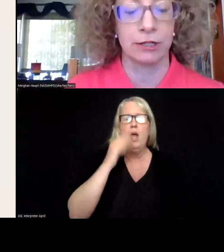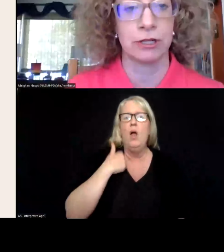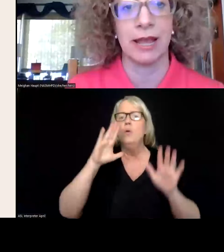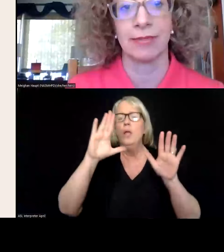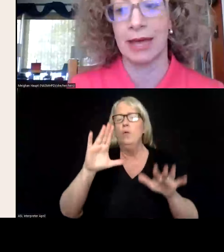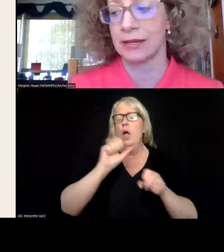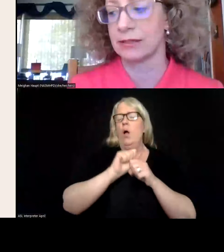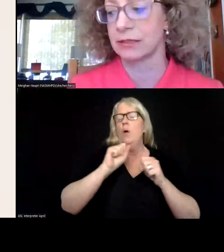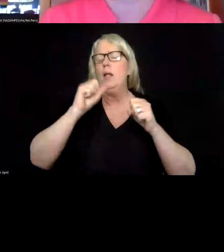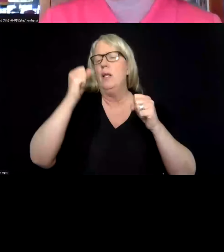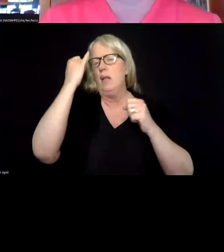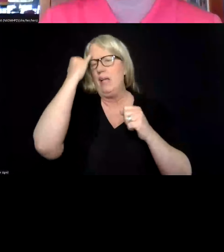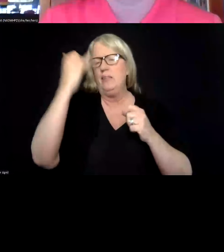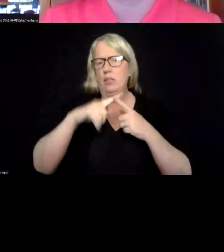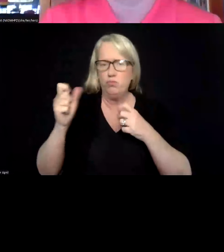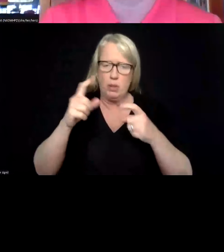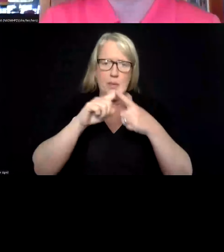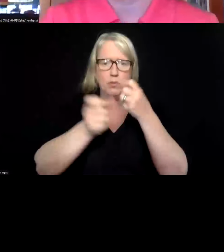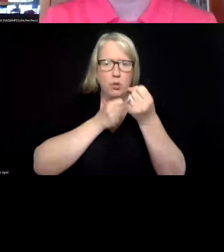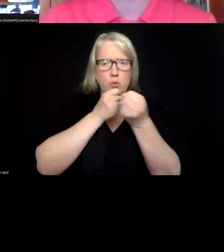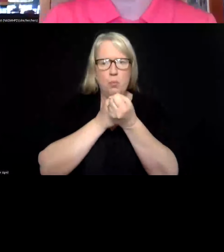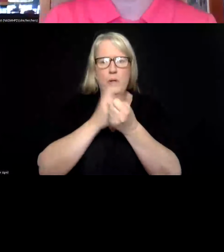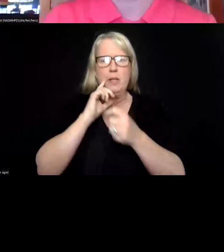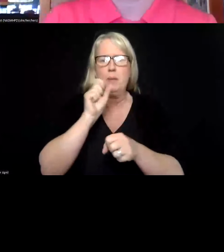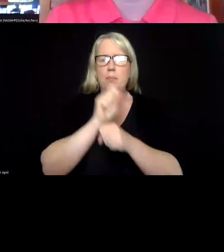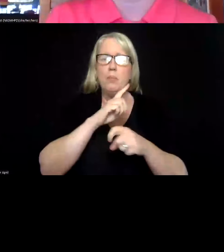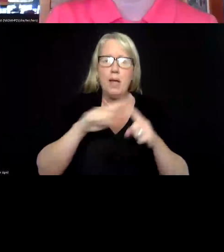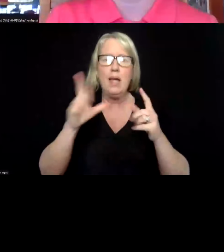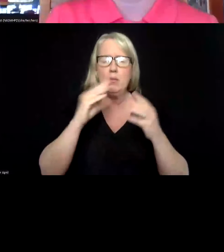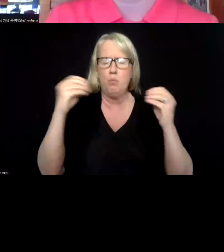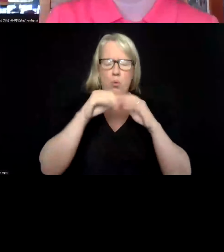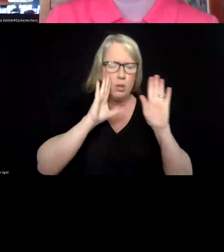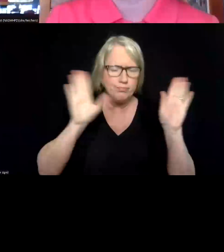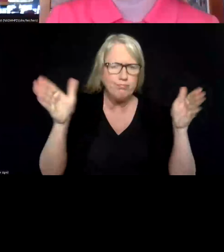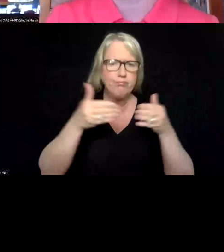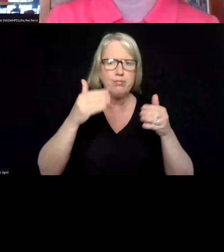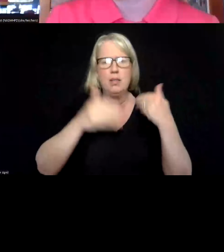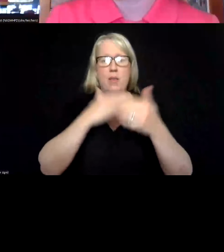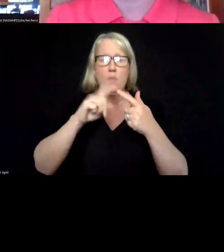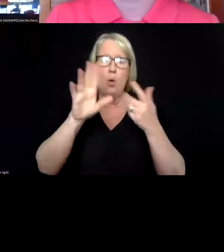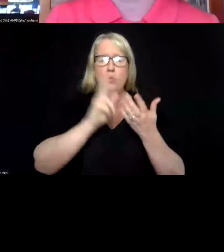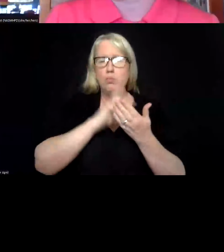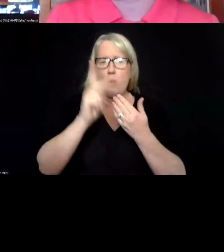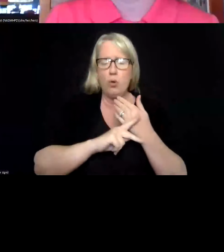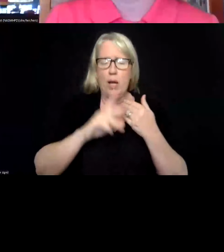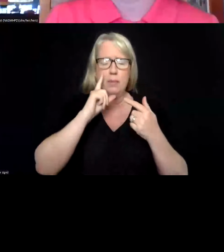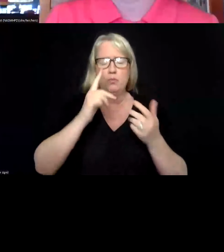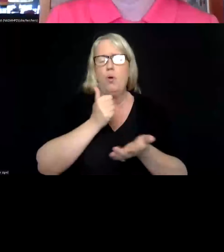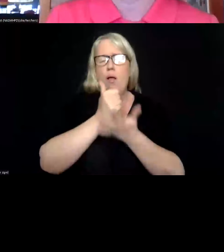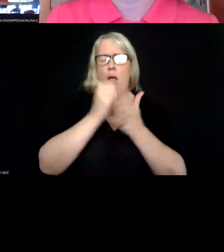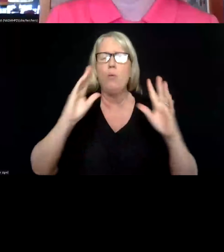workforce strategy, and that is supported employment and tailoring supported employment programs to